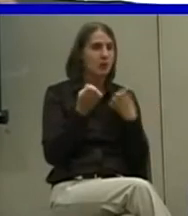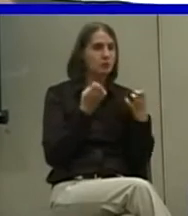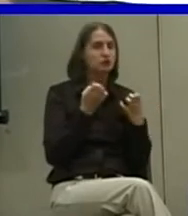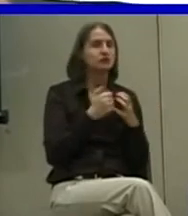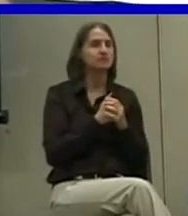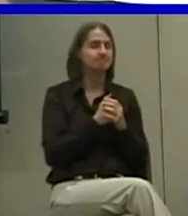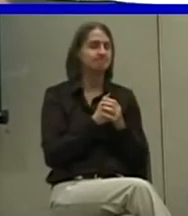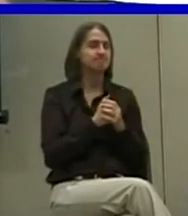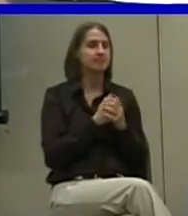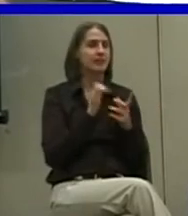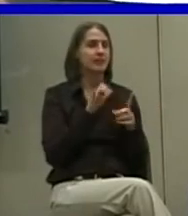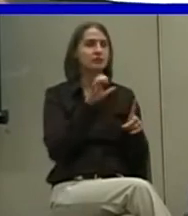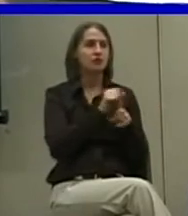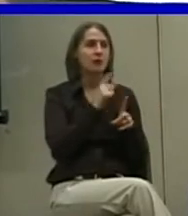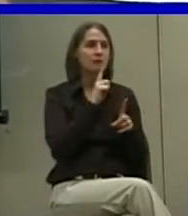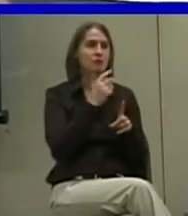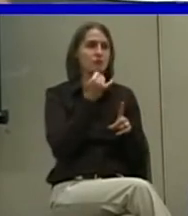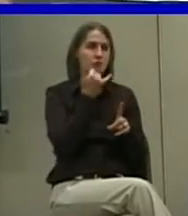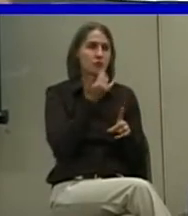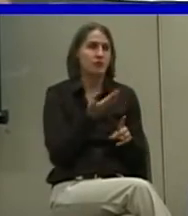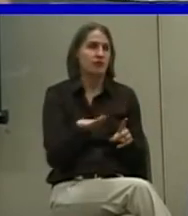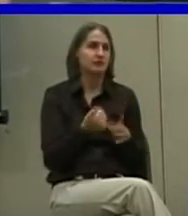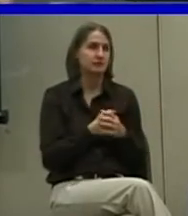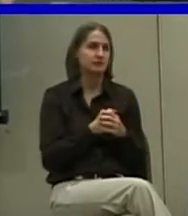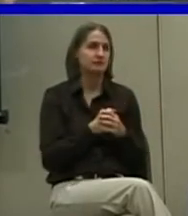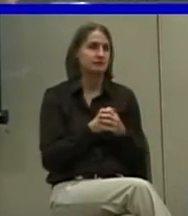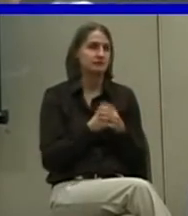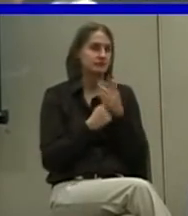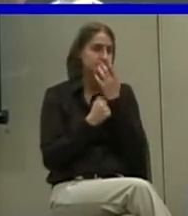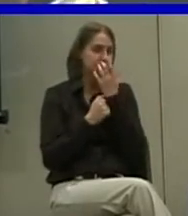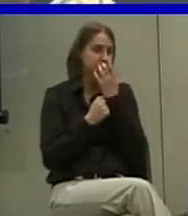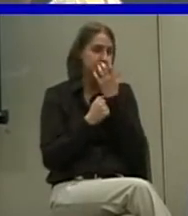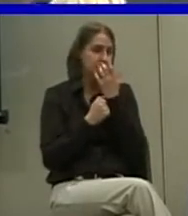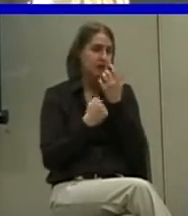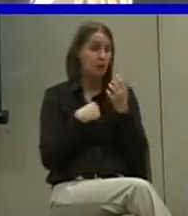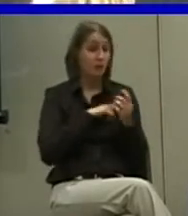generally a trap in the wrong direction. So